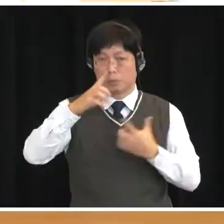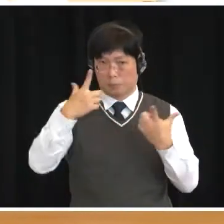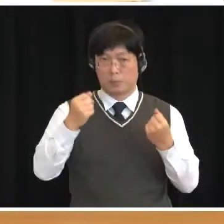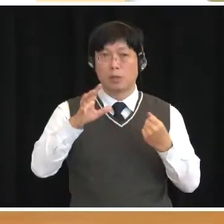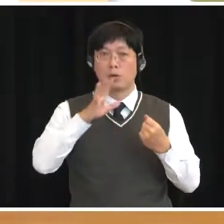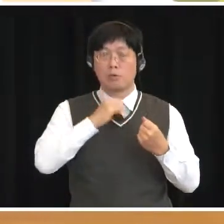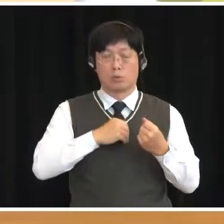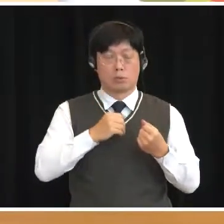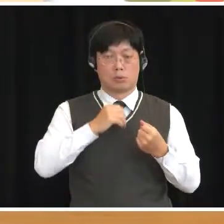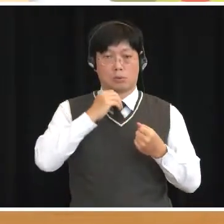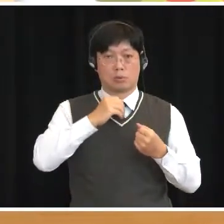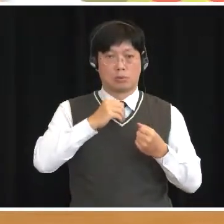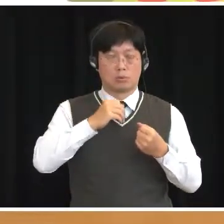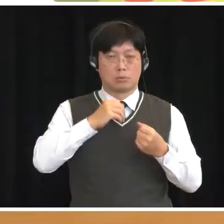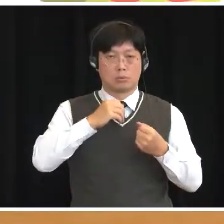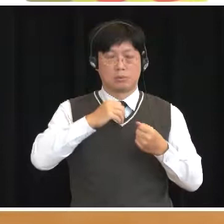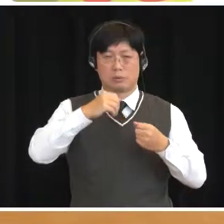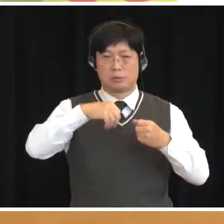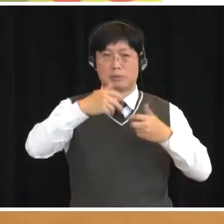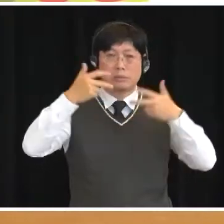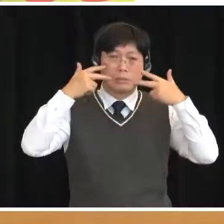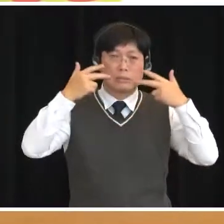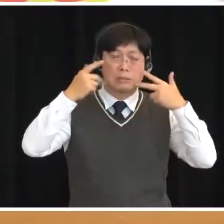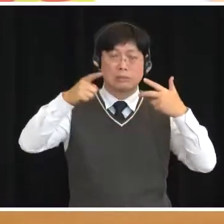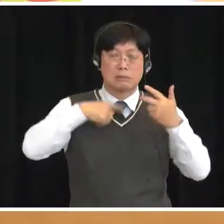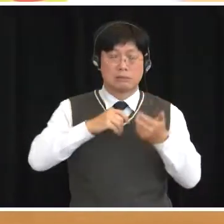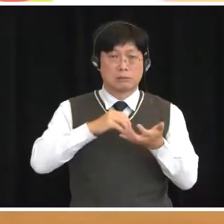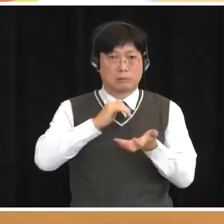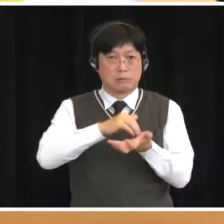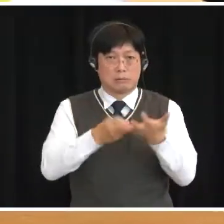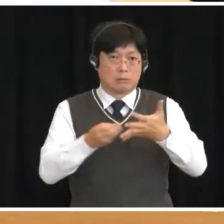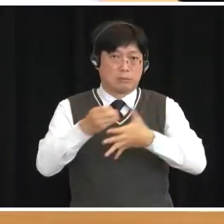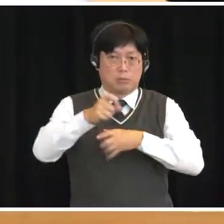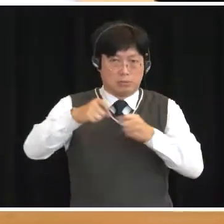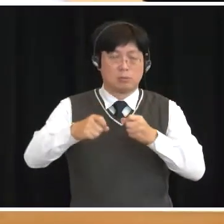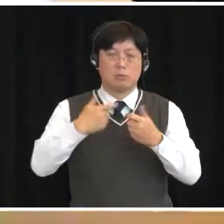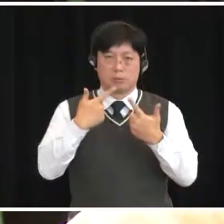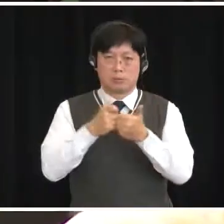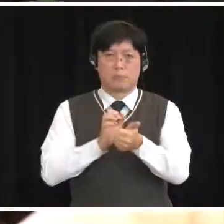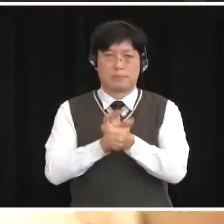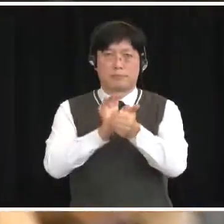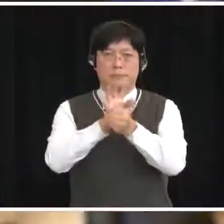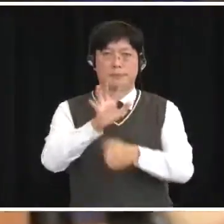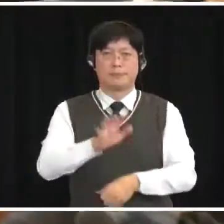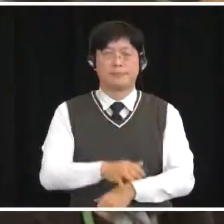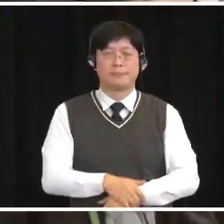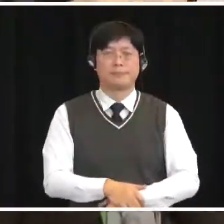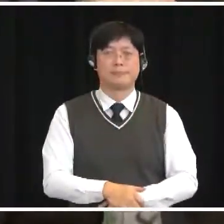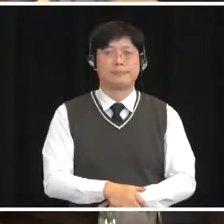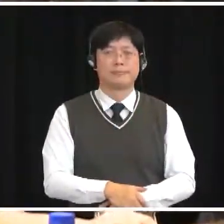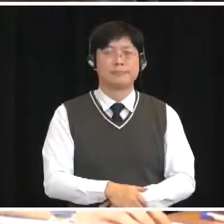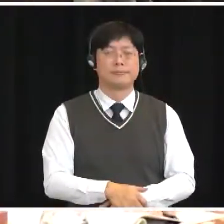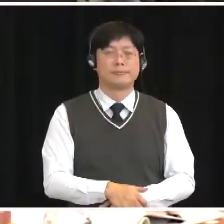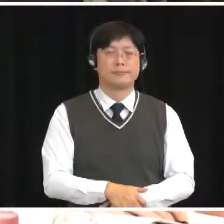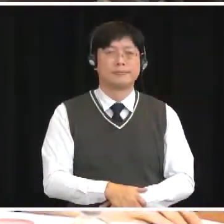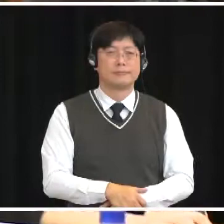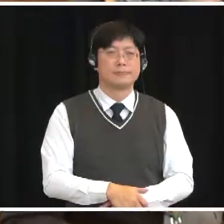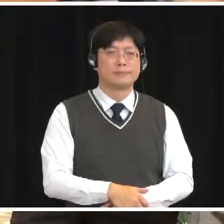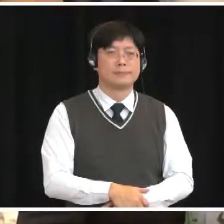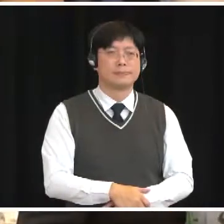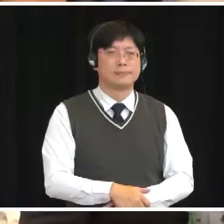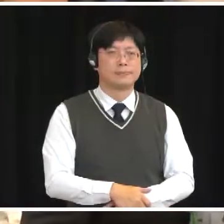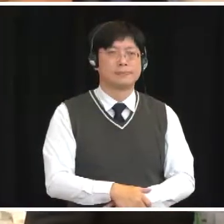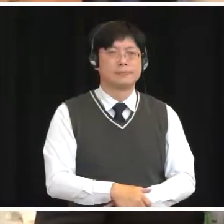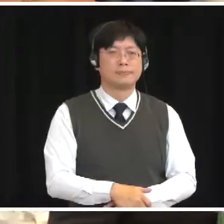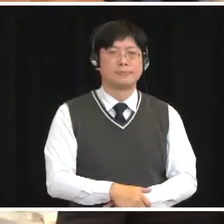then we have special grants and subsidies to help those areas and remote areas as well. Thank you.